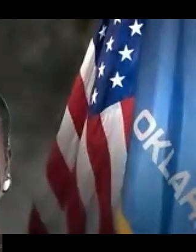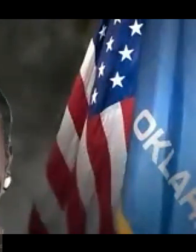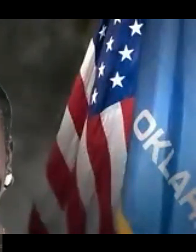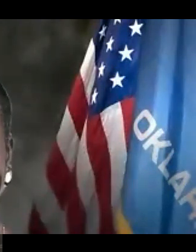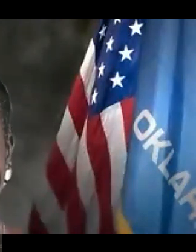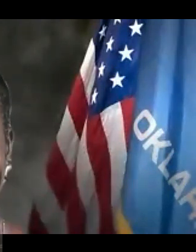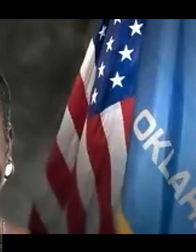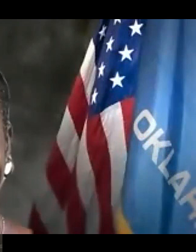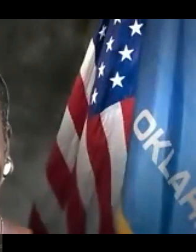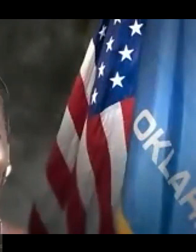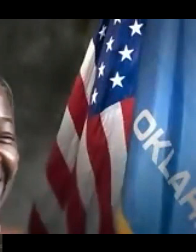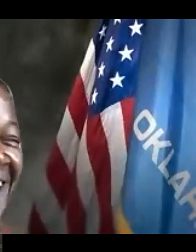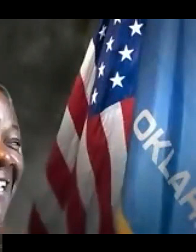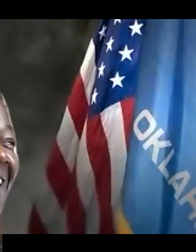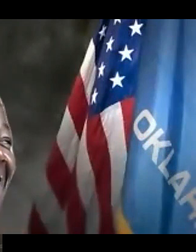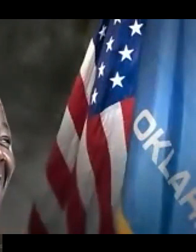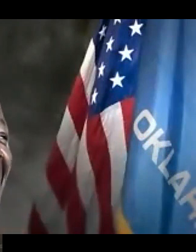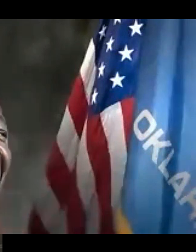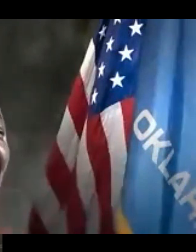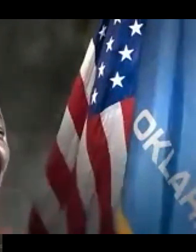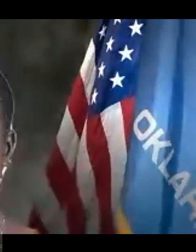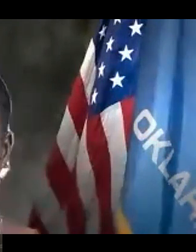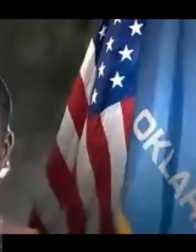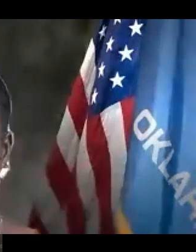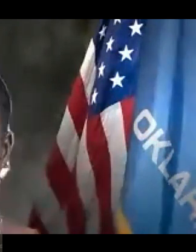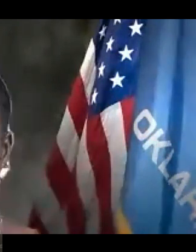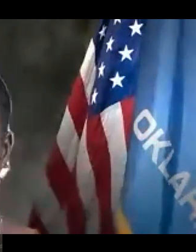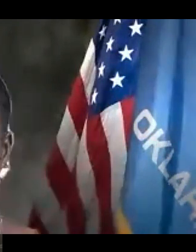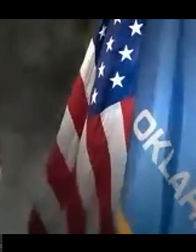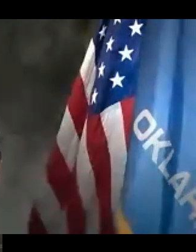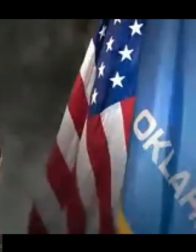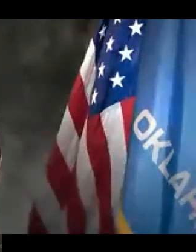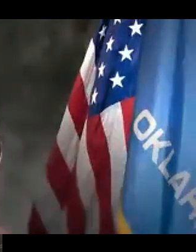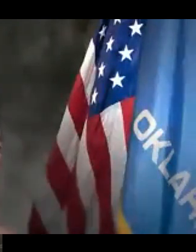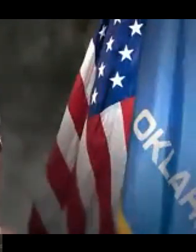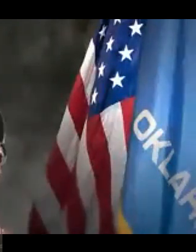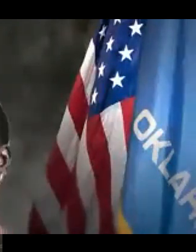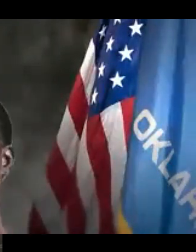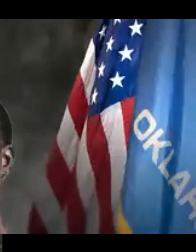all? I think the person that asked that, go ahead, Sheamekah.